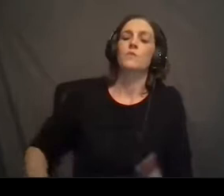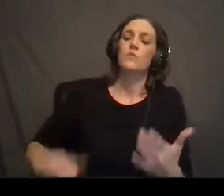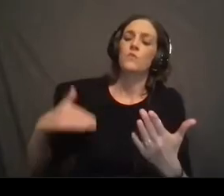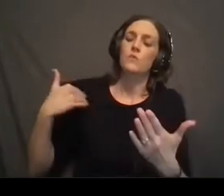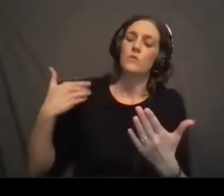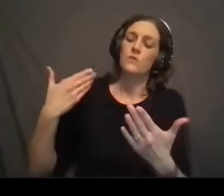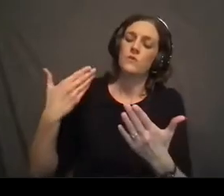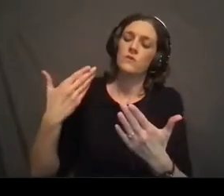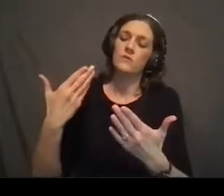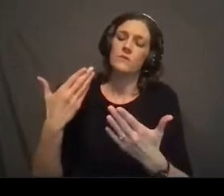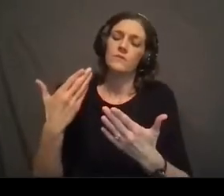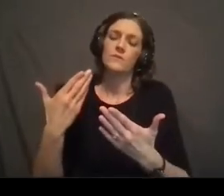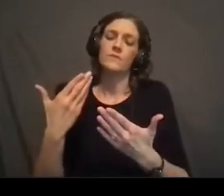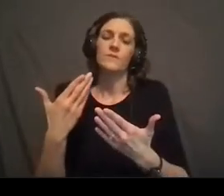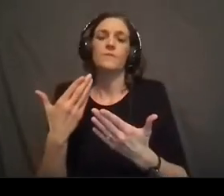Christmas boy.